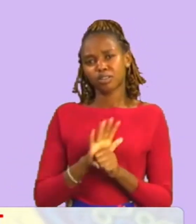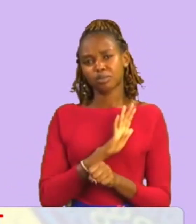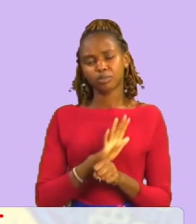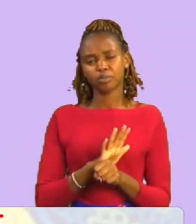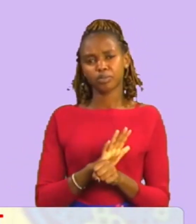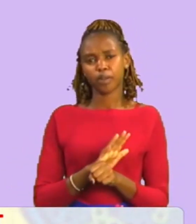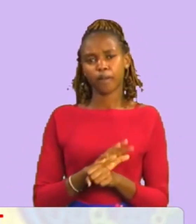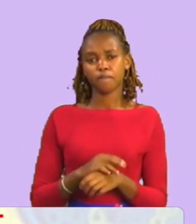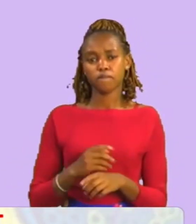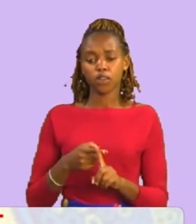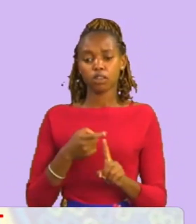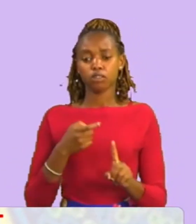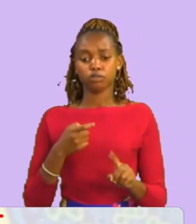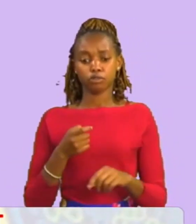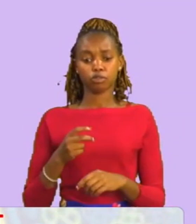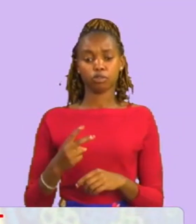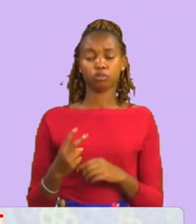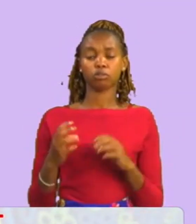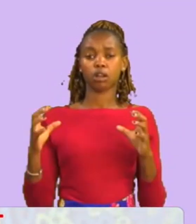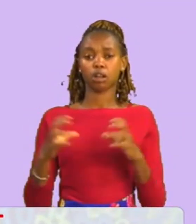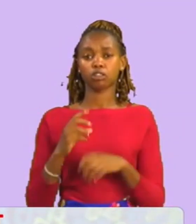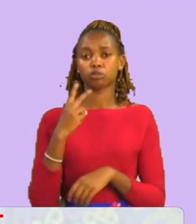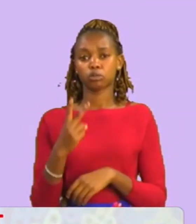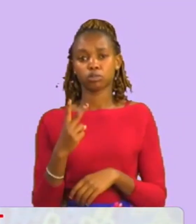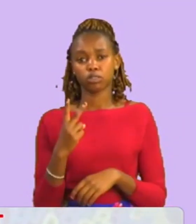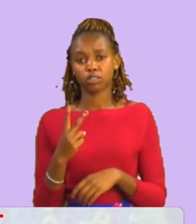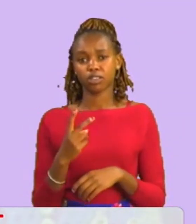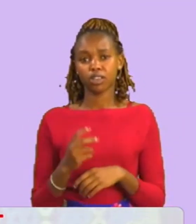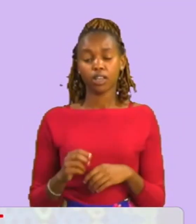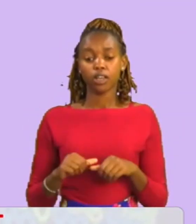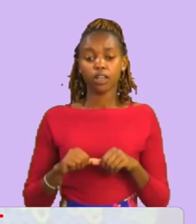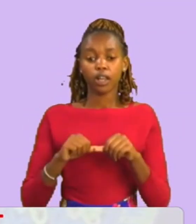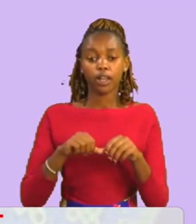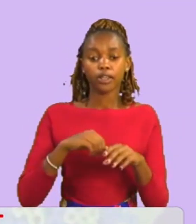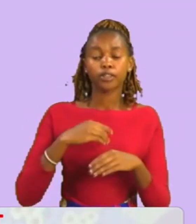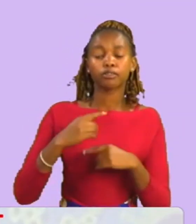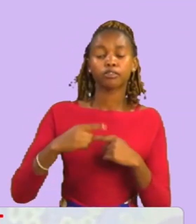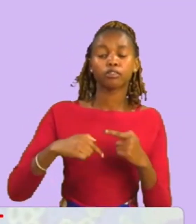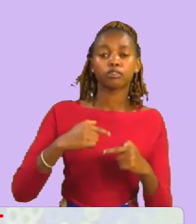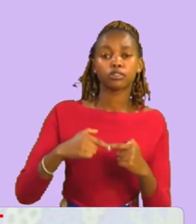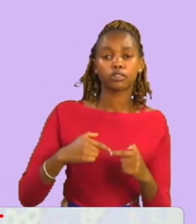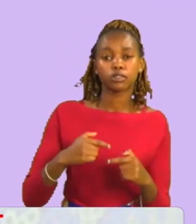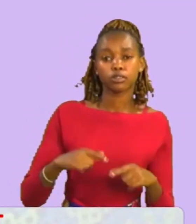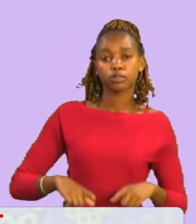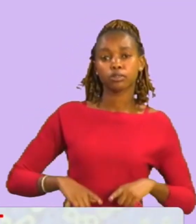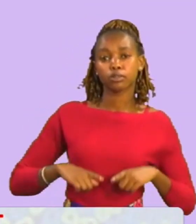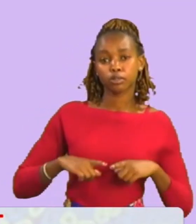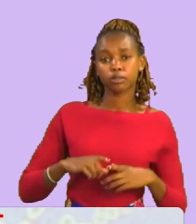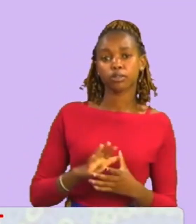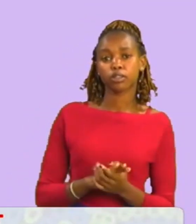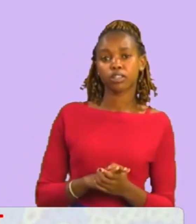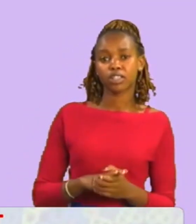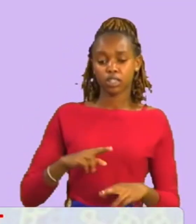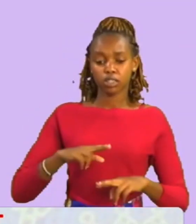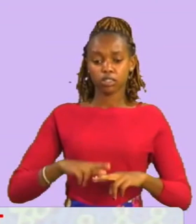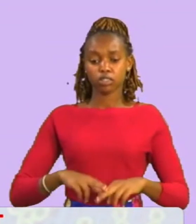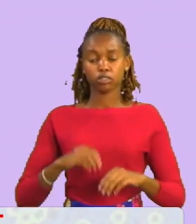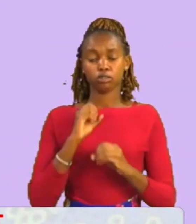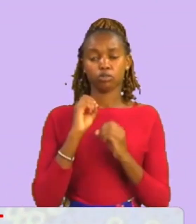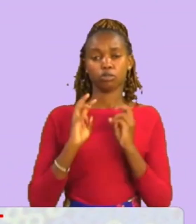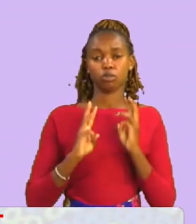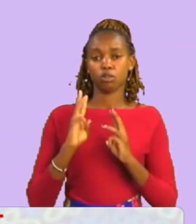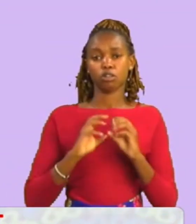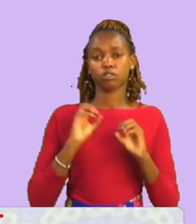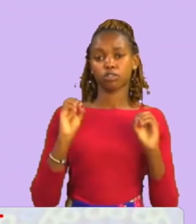sijui maisha itaendelea. Wewe umeketi hapo na worry instead of thinking of how I'm going to develop myself. Don't sit down and worry. By next year if it's cutting